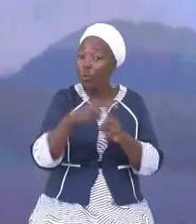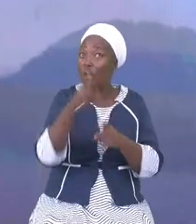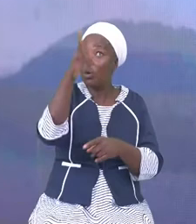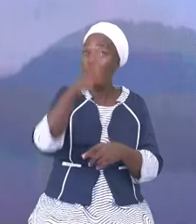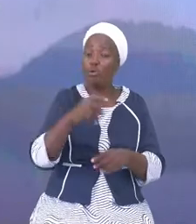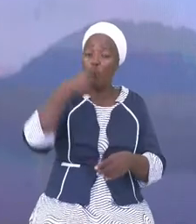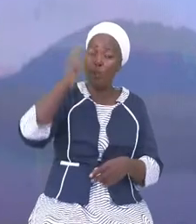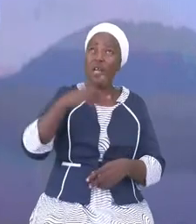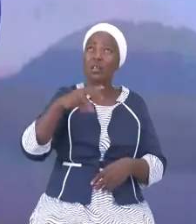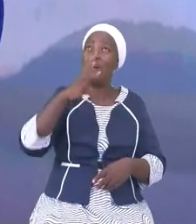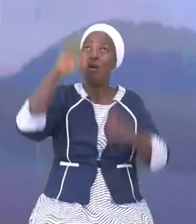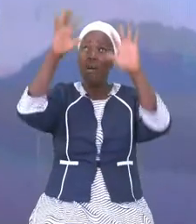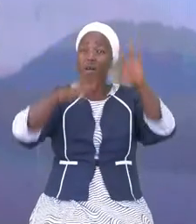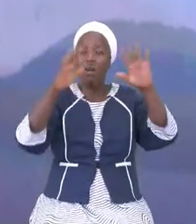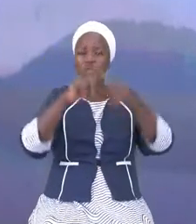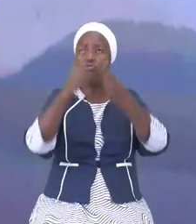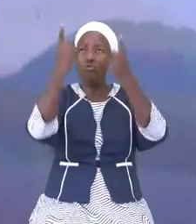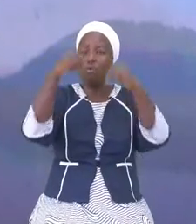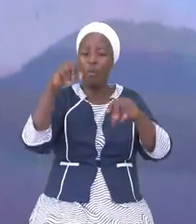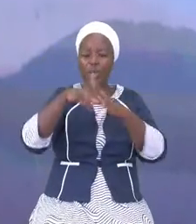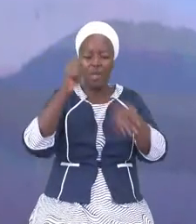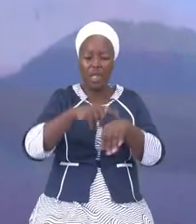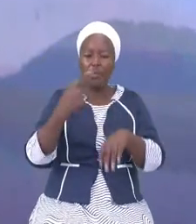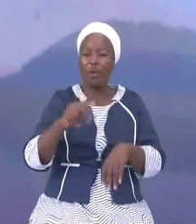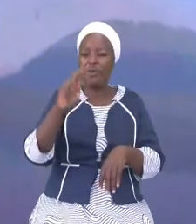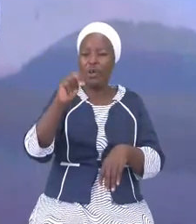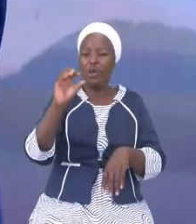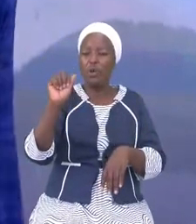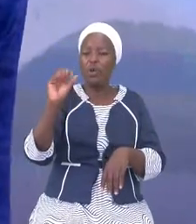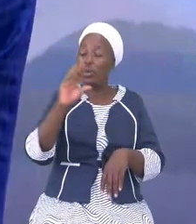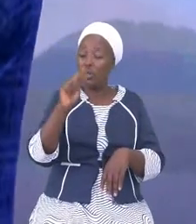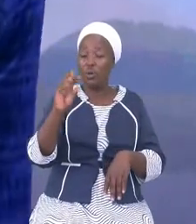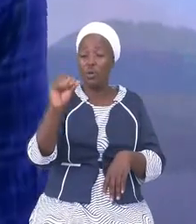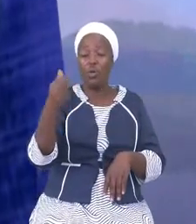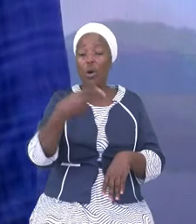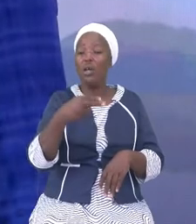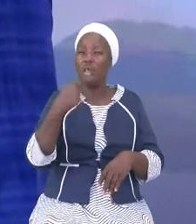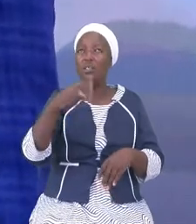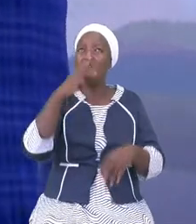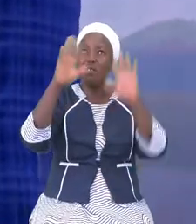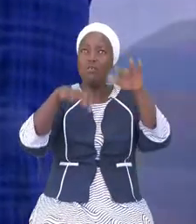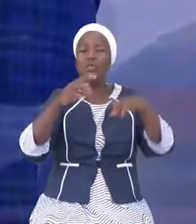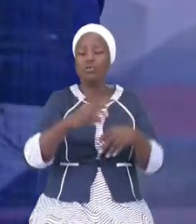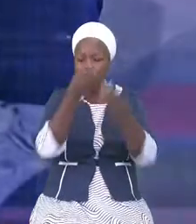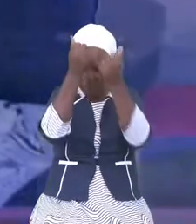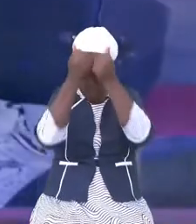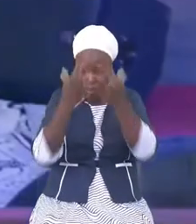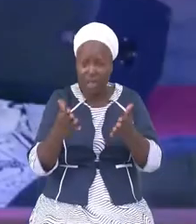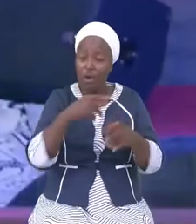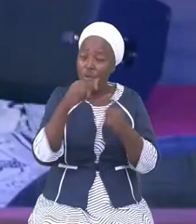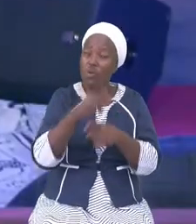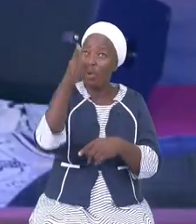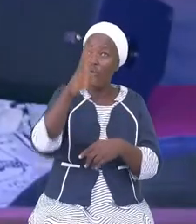to come in the time of Noah, the rain obeyed. When God commanded drought in